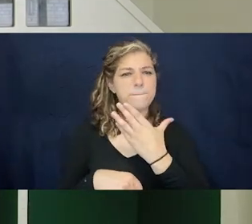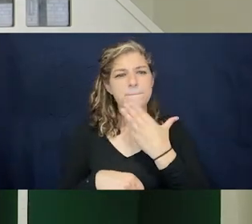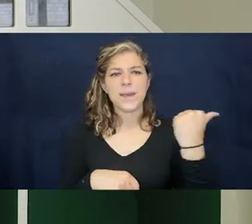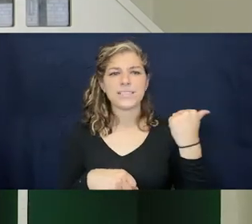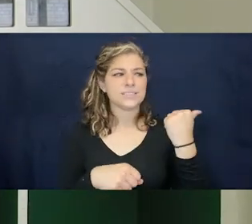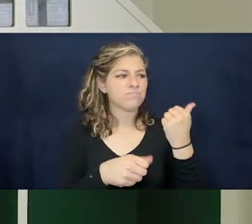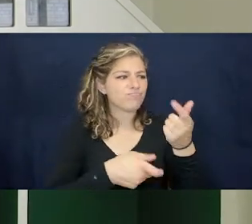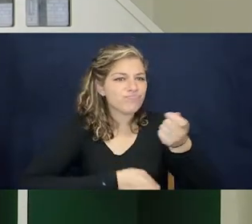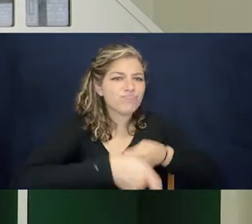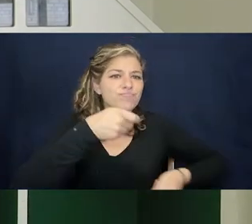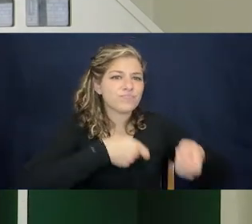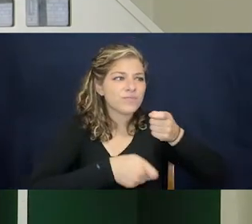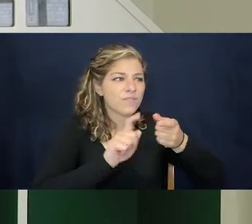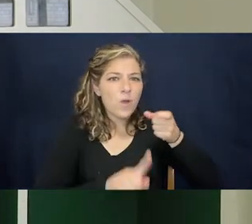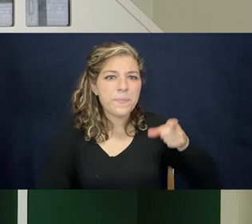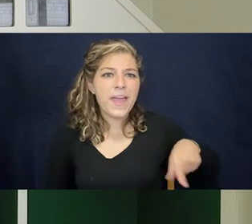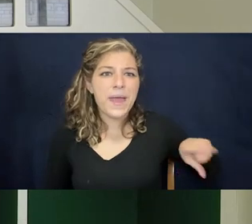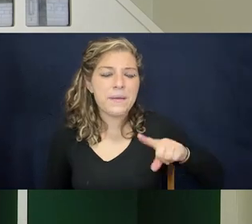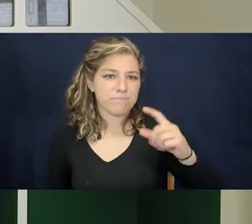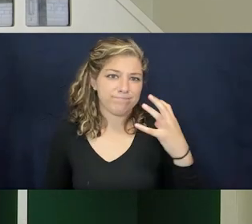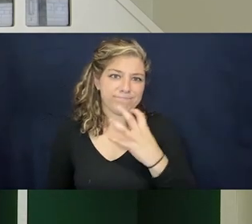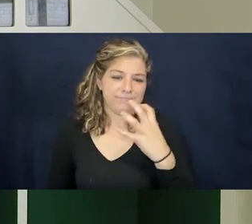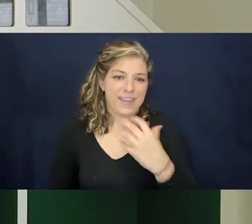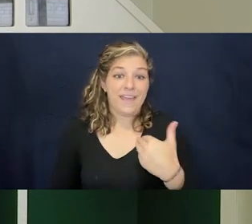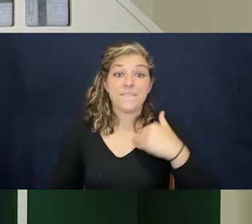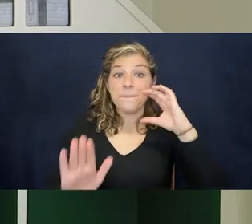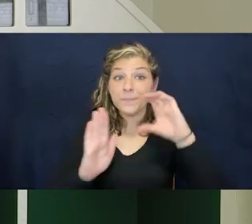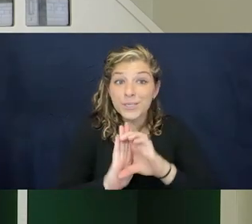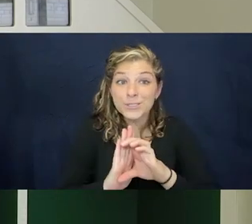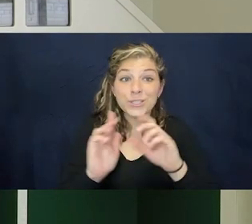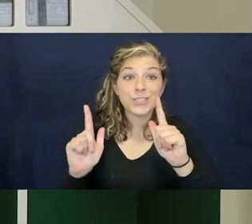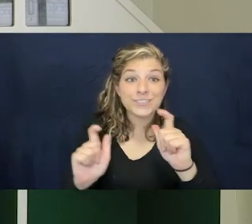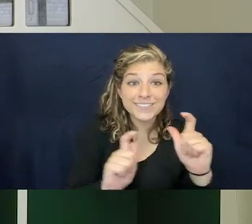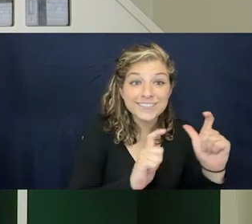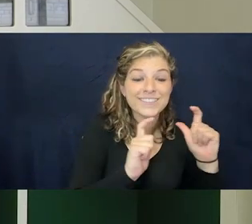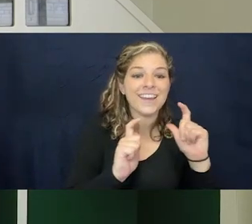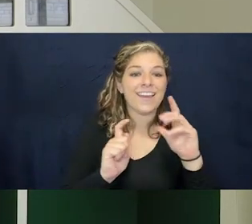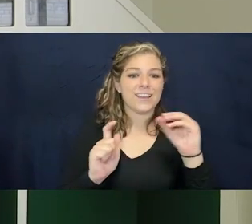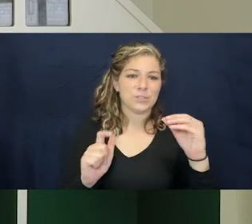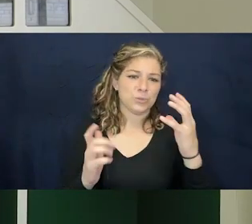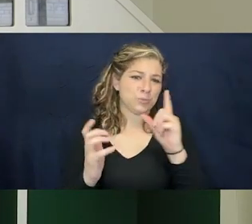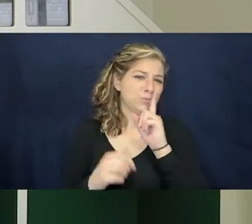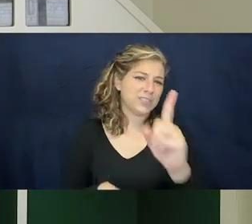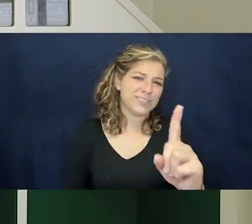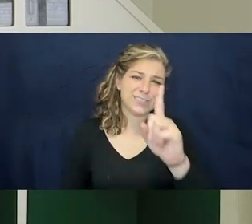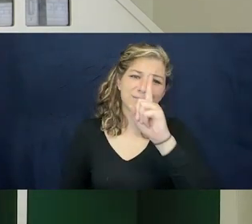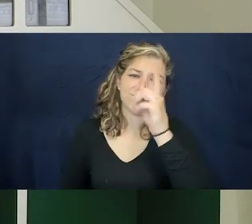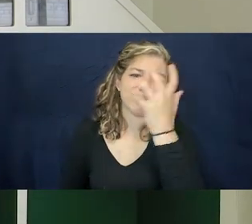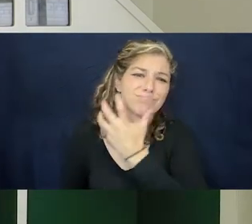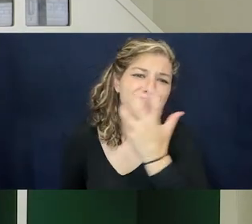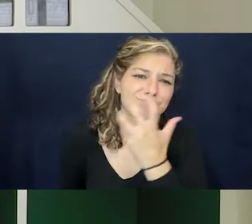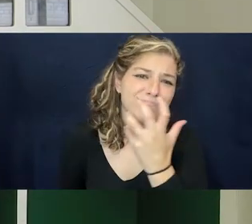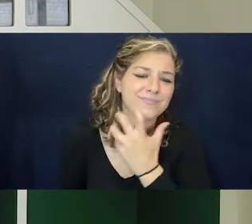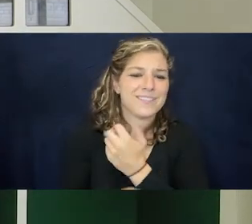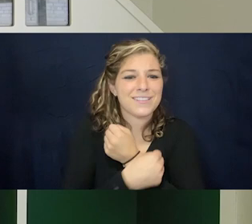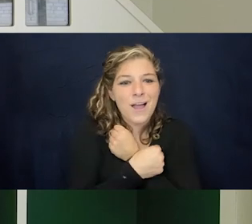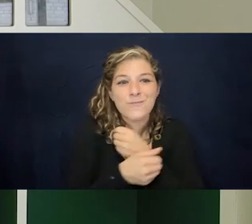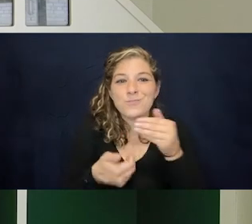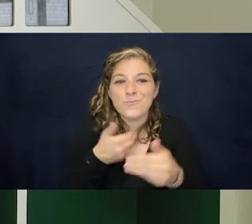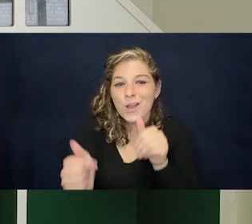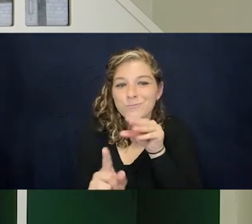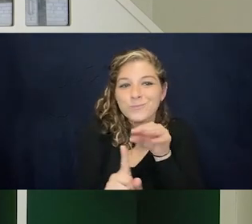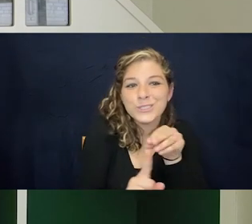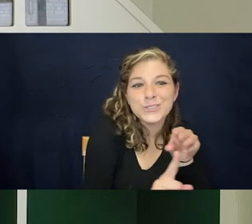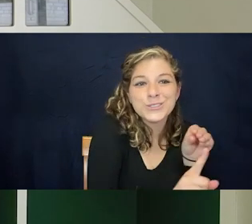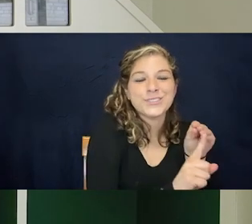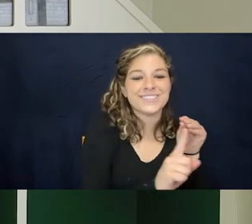of collaborative work, Rick brought the best out of them and we have pictures